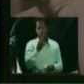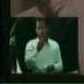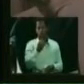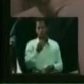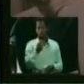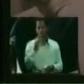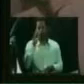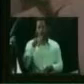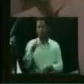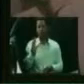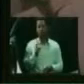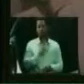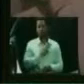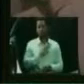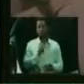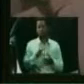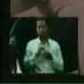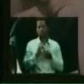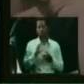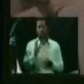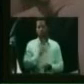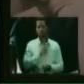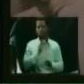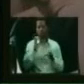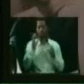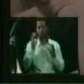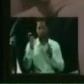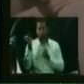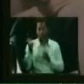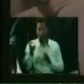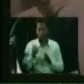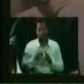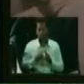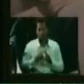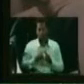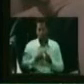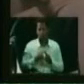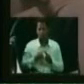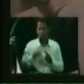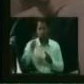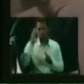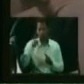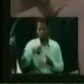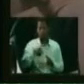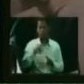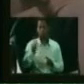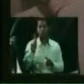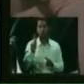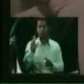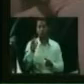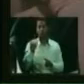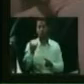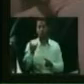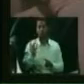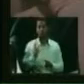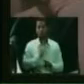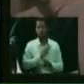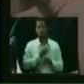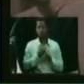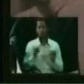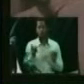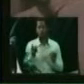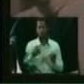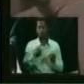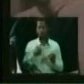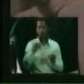Well, it's a decision on the part of the Knox County Schools, but it is independent of the Broad agreement. It's independent of the grant